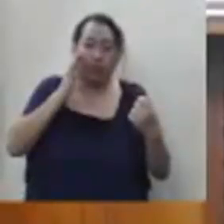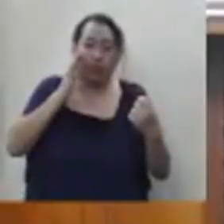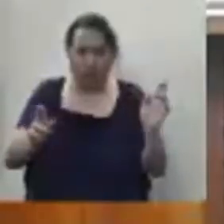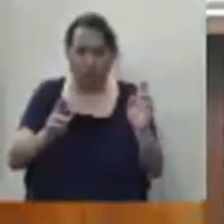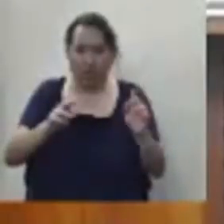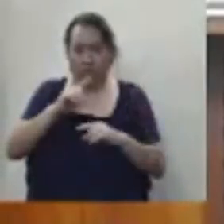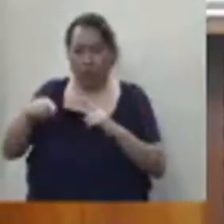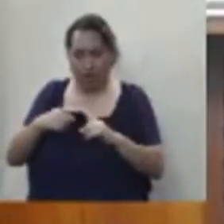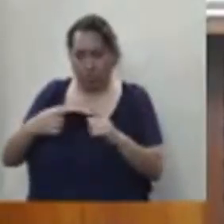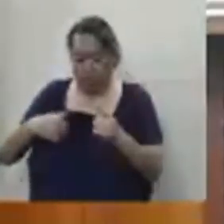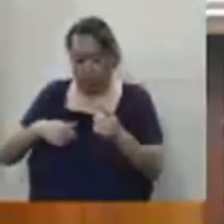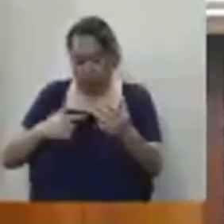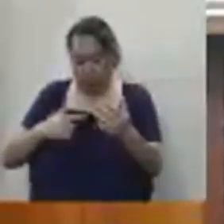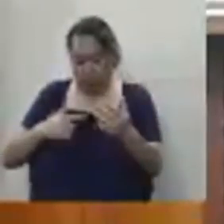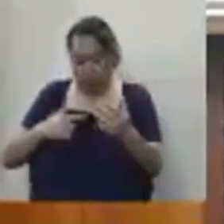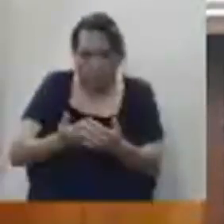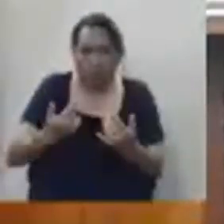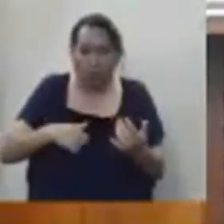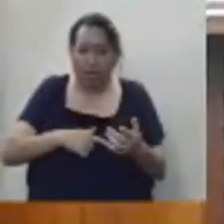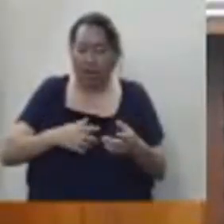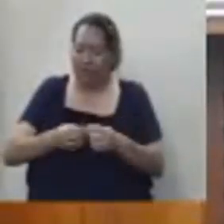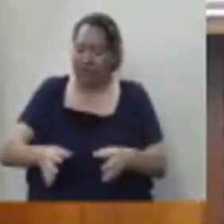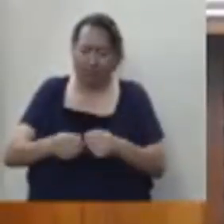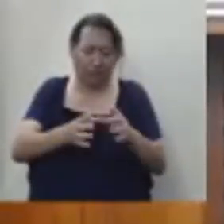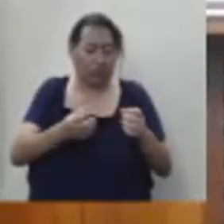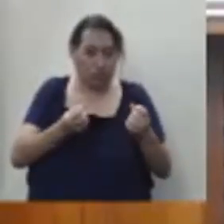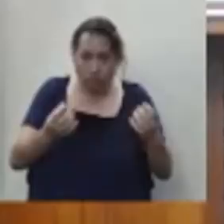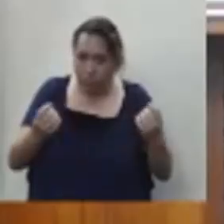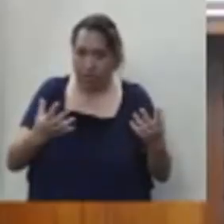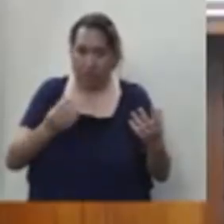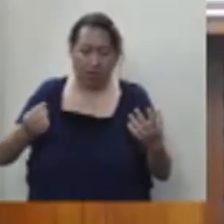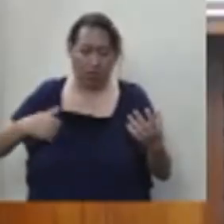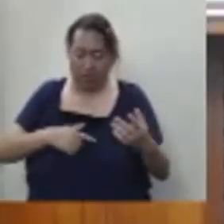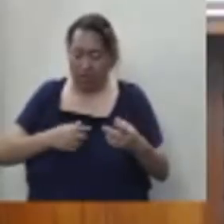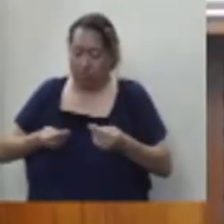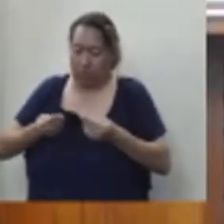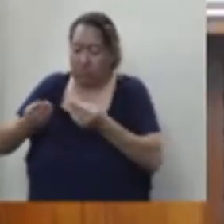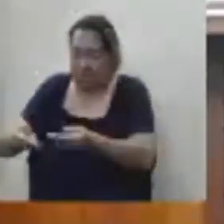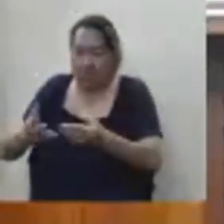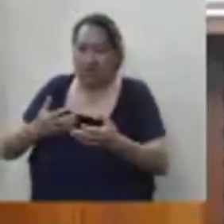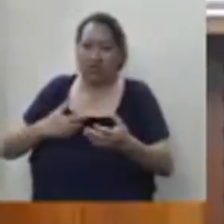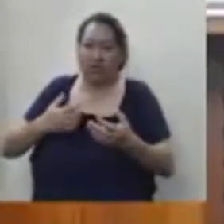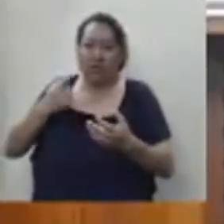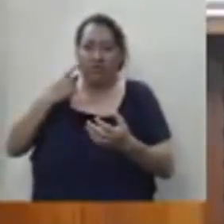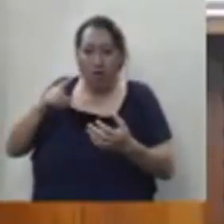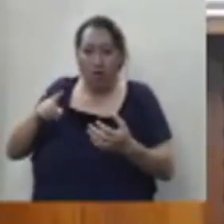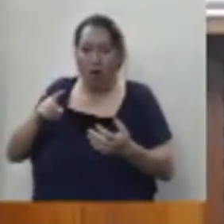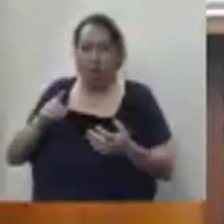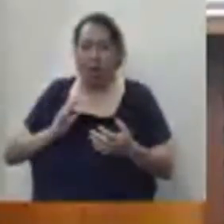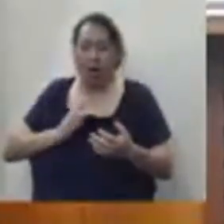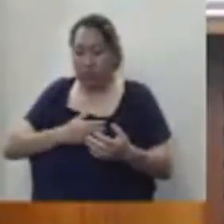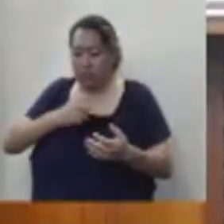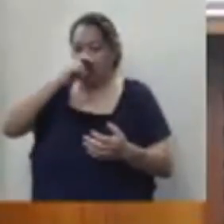too far, we have lost too many, and we have given too much to begin lifting restrictions